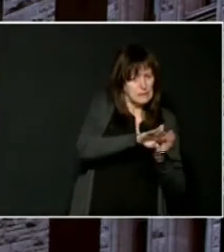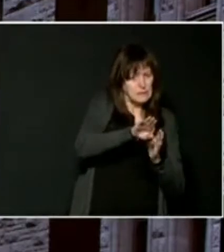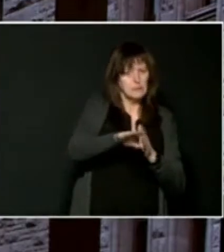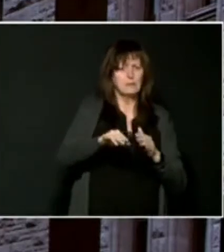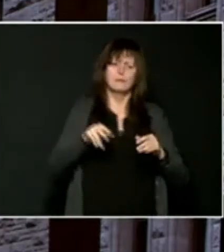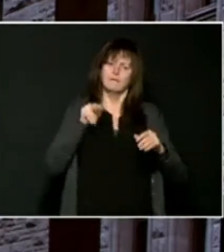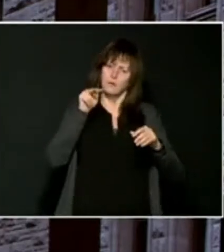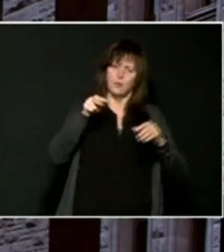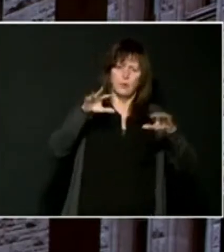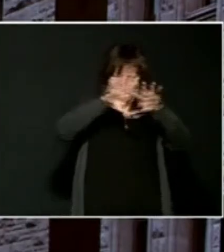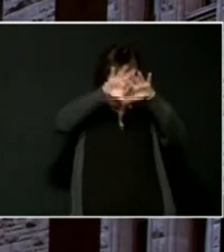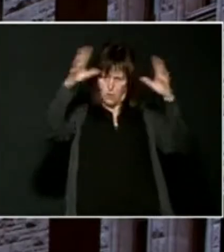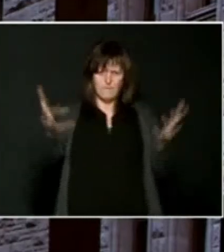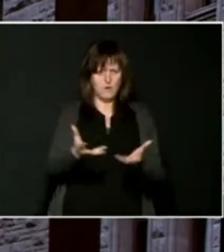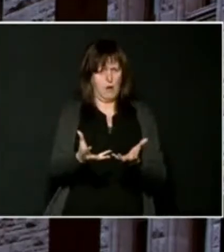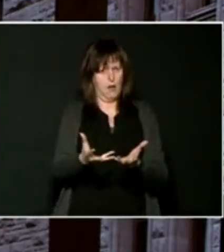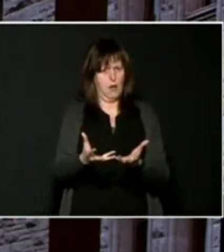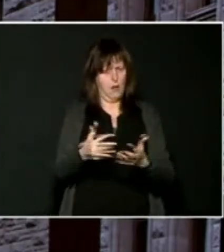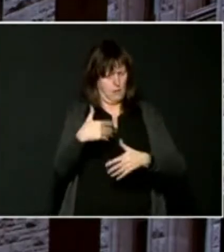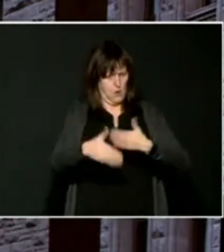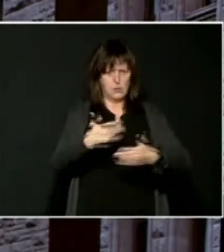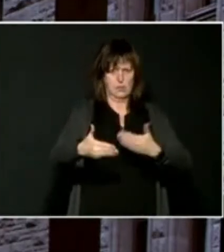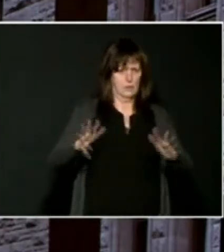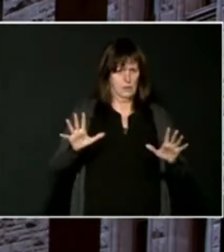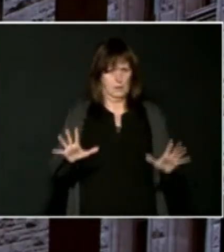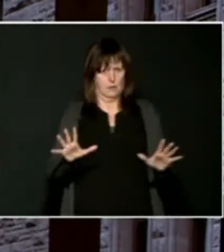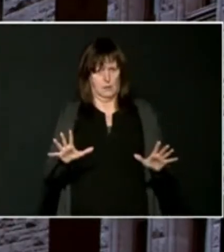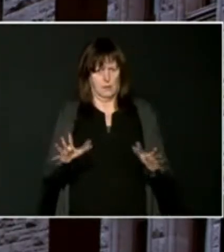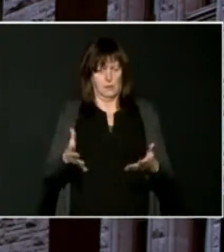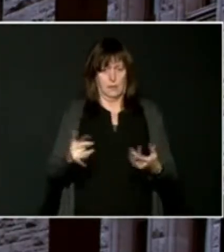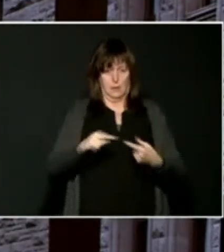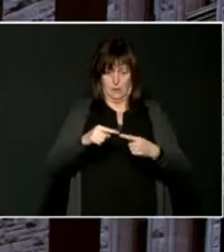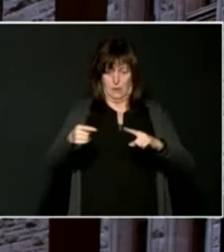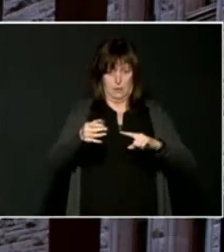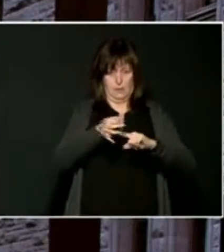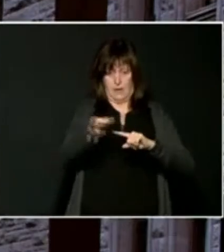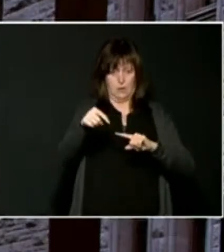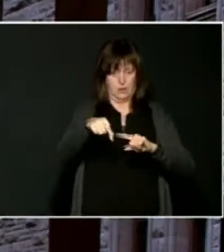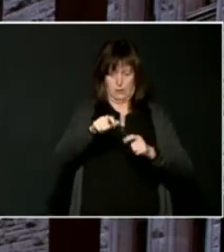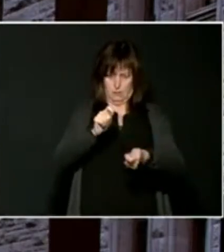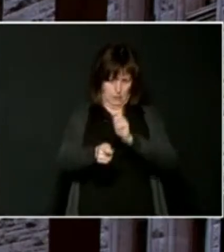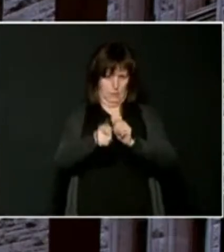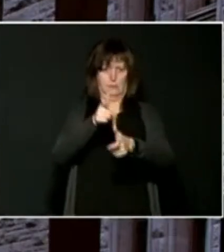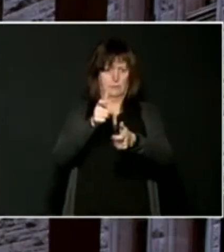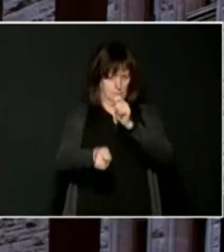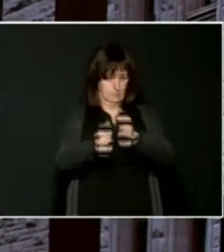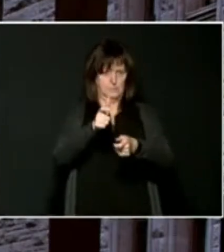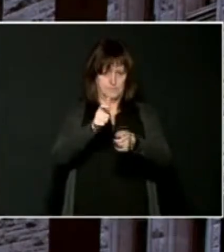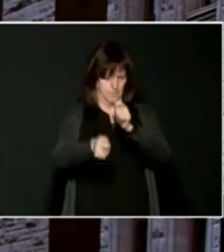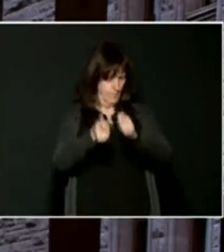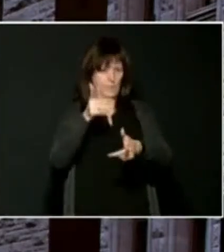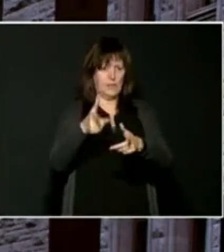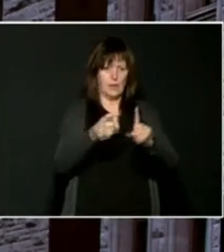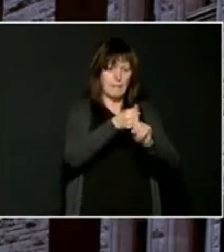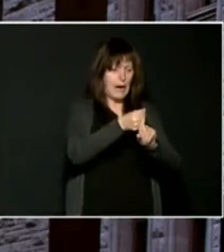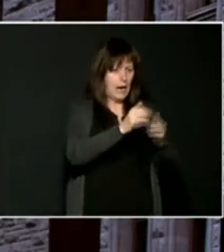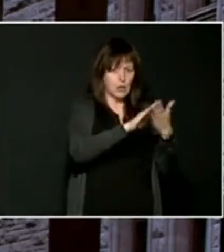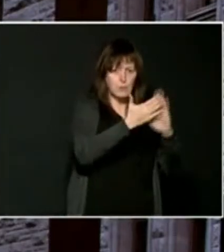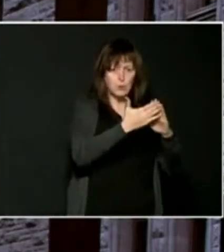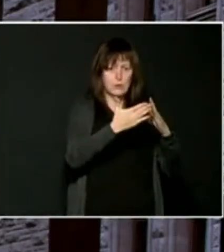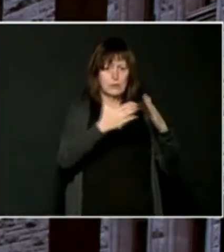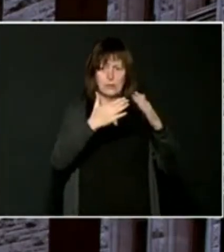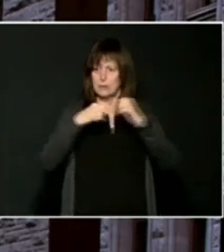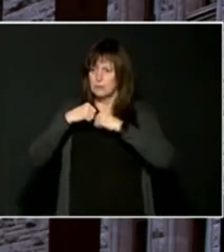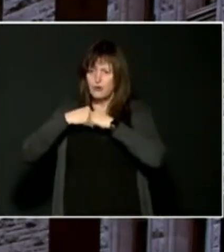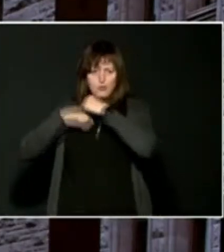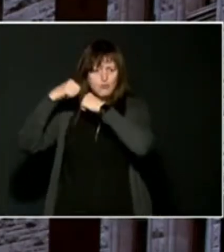dealing with a changing and moving variant with a lot of variables within the community and structures that you